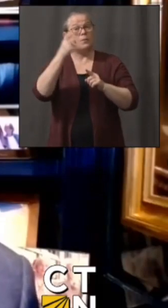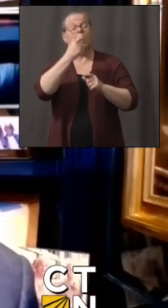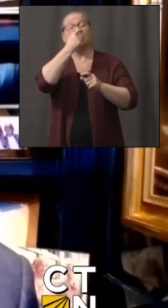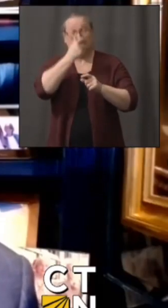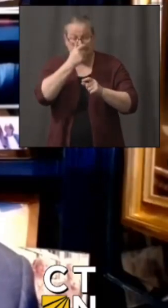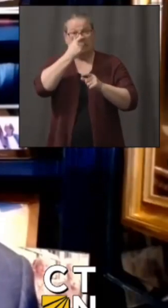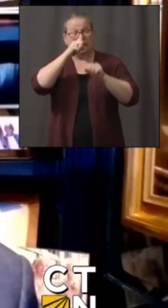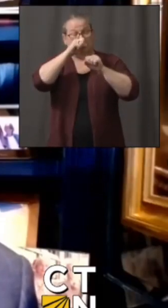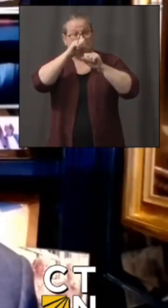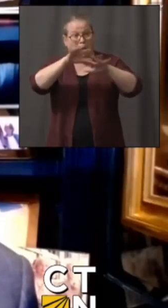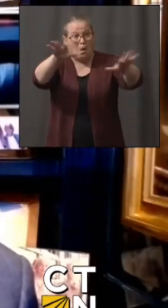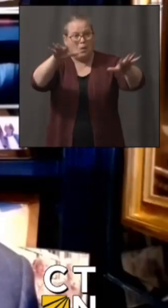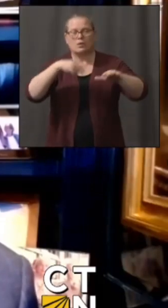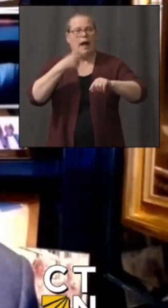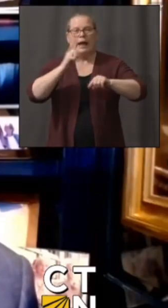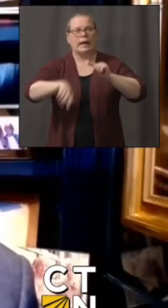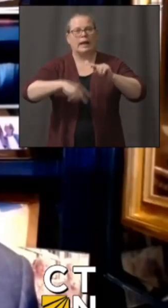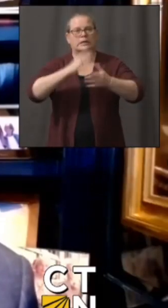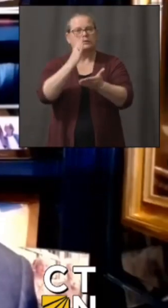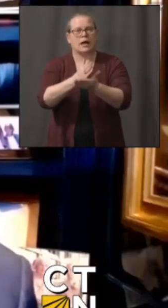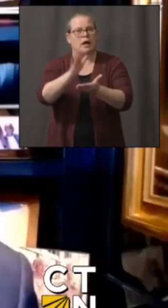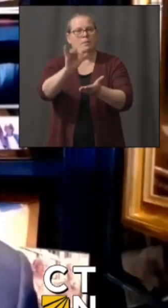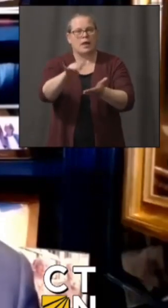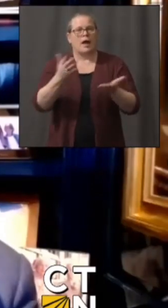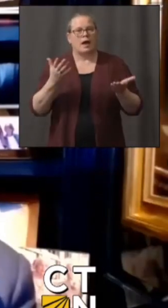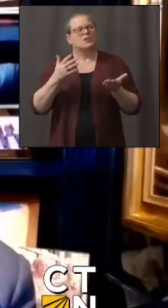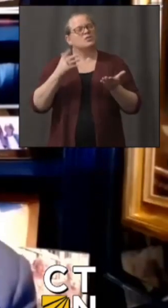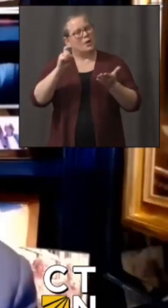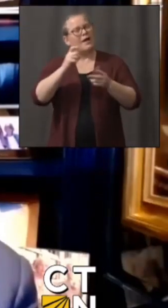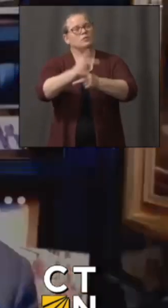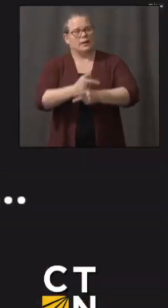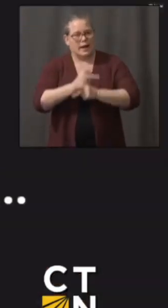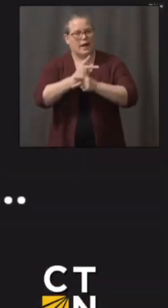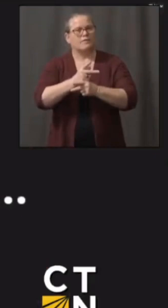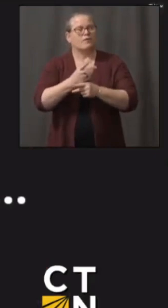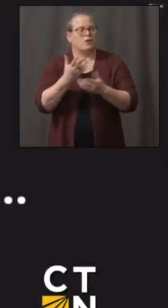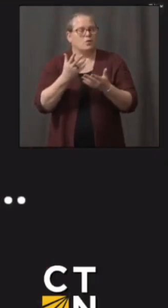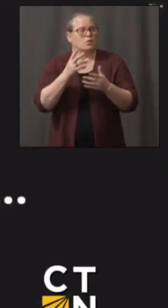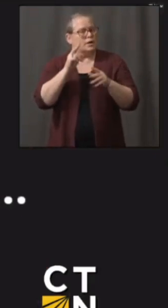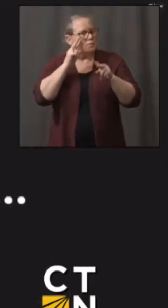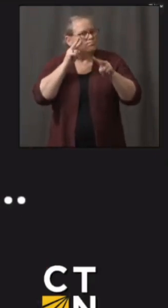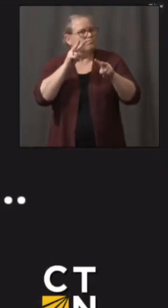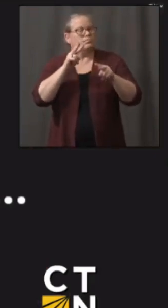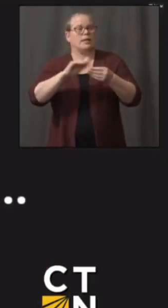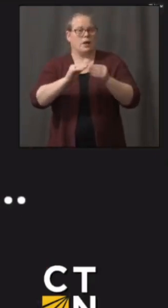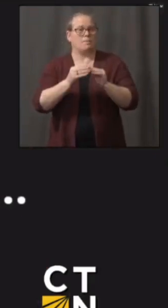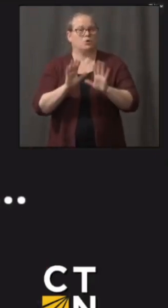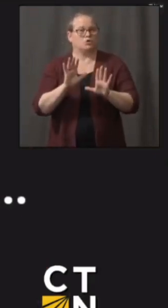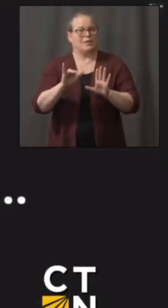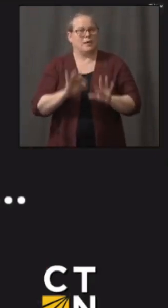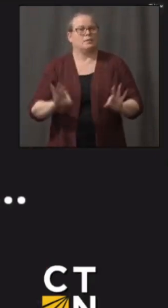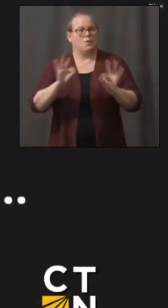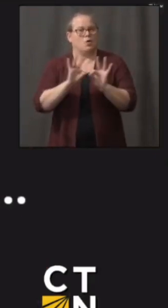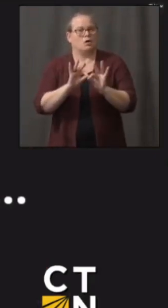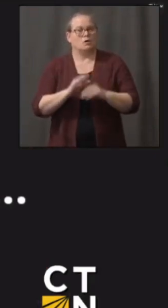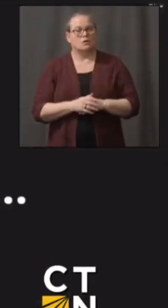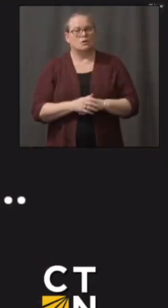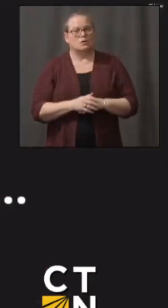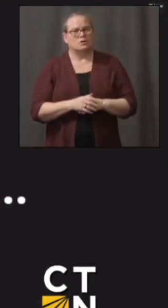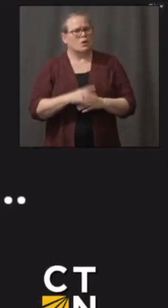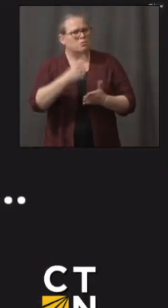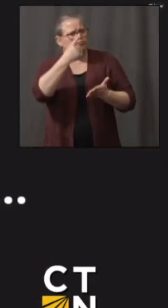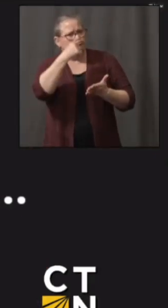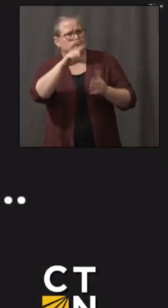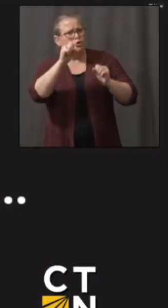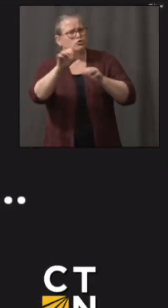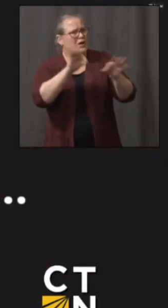leading with public health. So you're right. We're going to take a look at that. So can you kind of give me a rundown of the order of when things would be closed? Because you've said